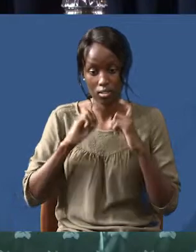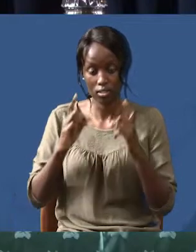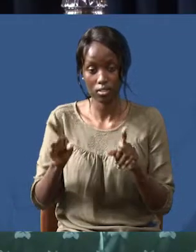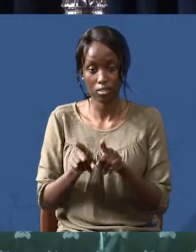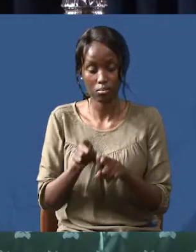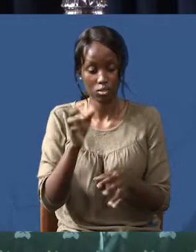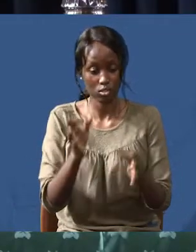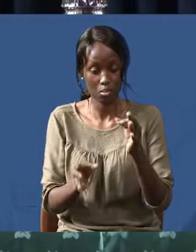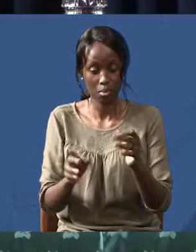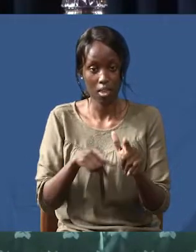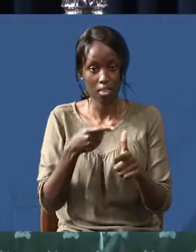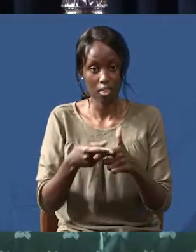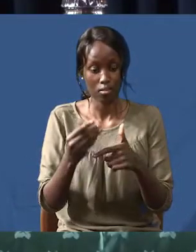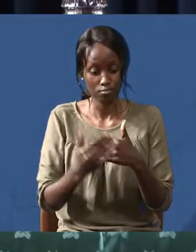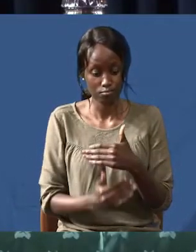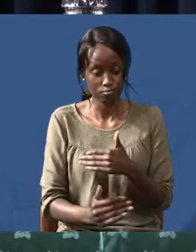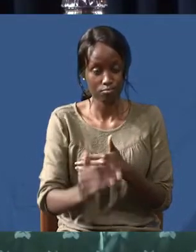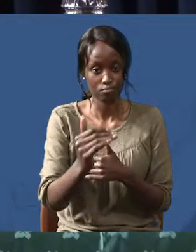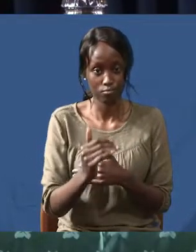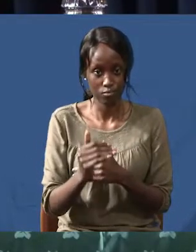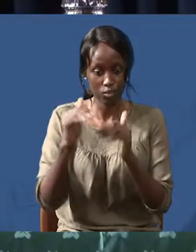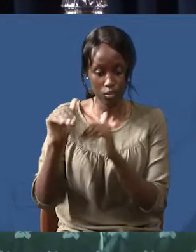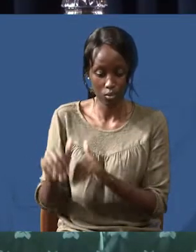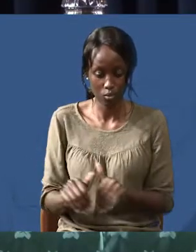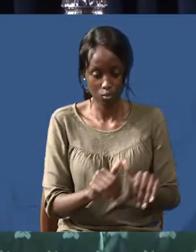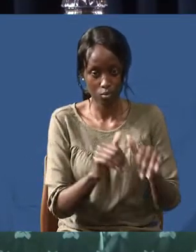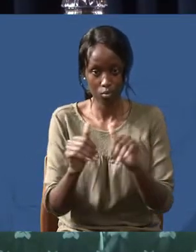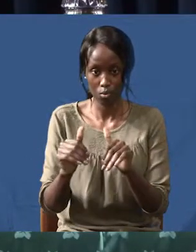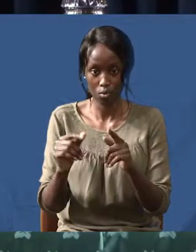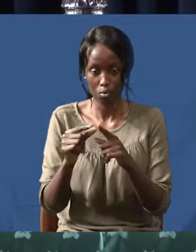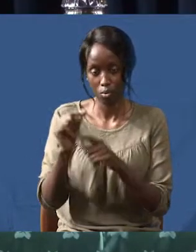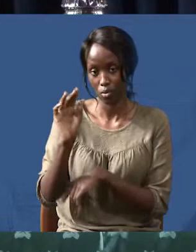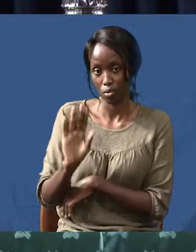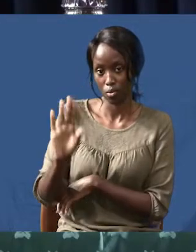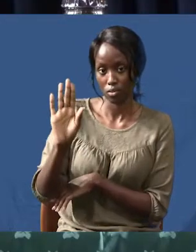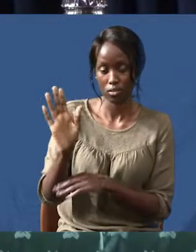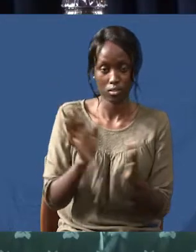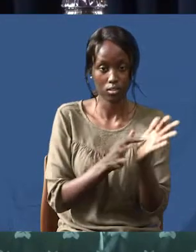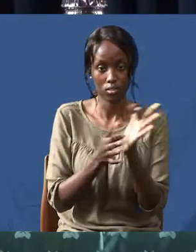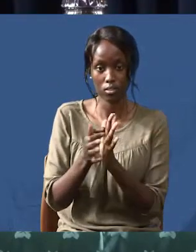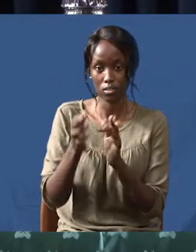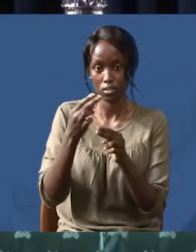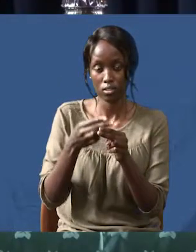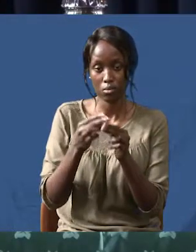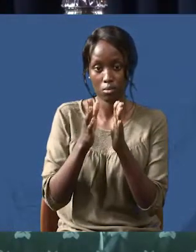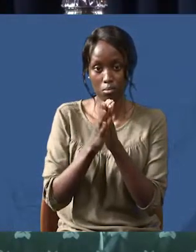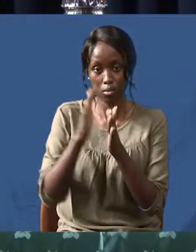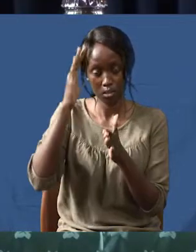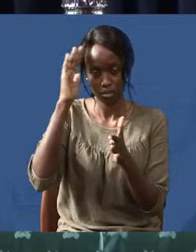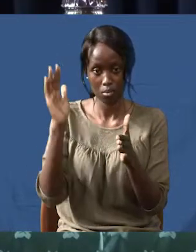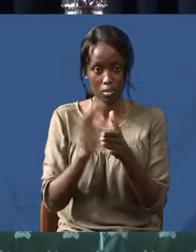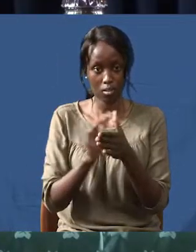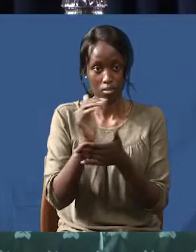they may walk henceforth in accordance with your word. For it is in Jesus' name I pray and